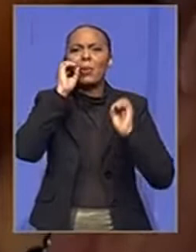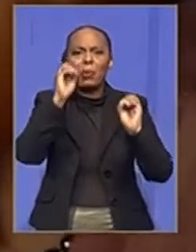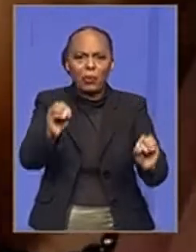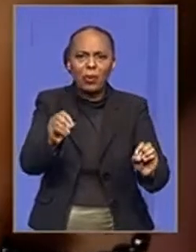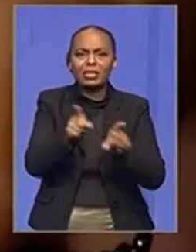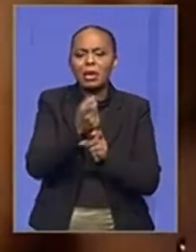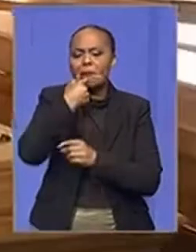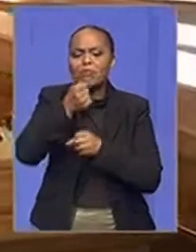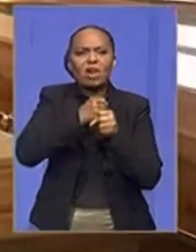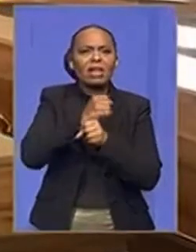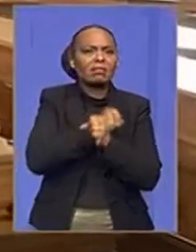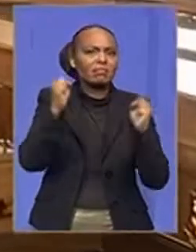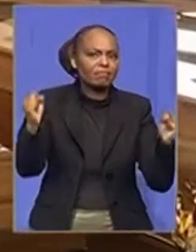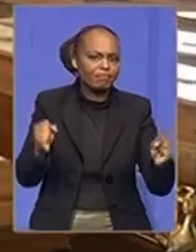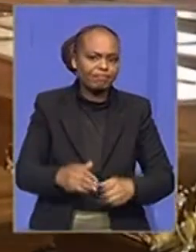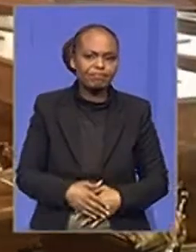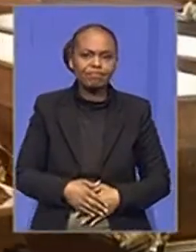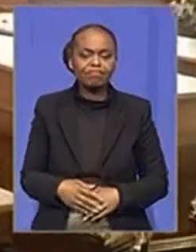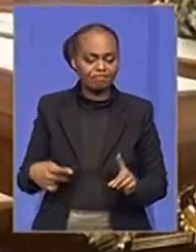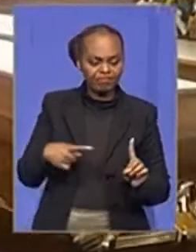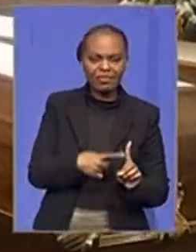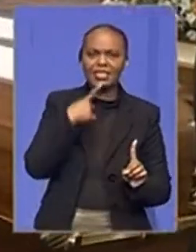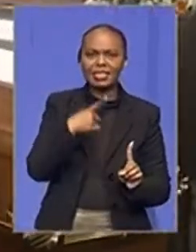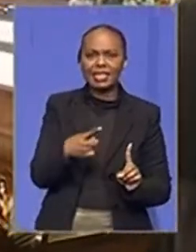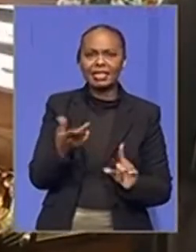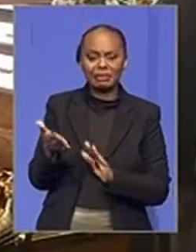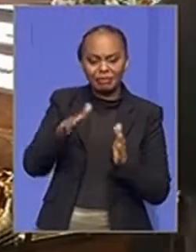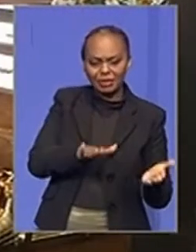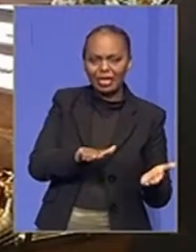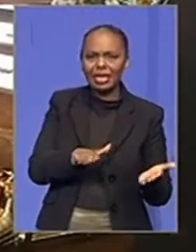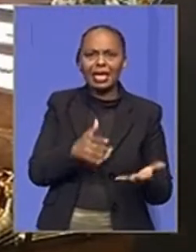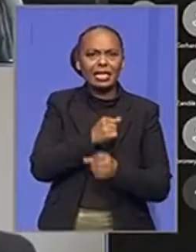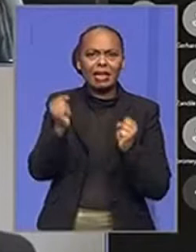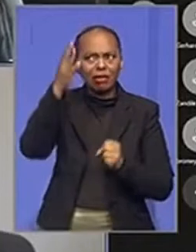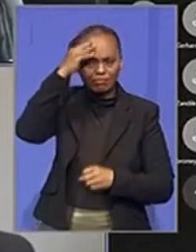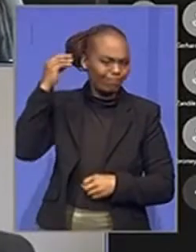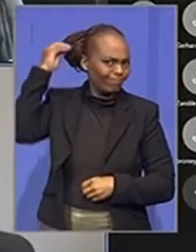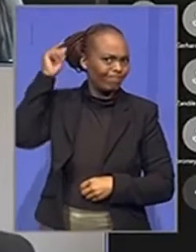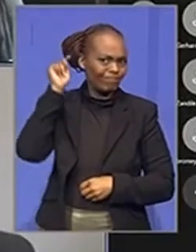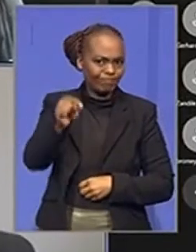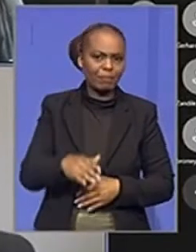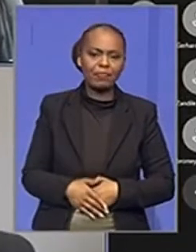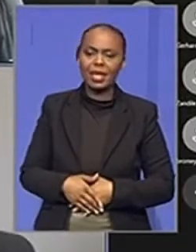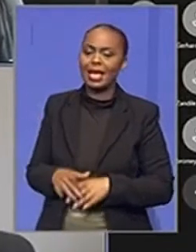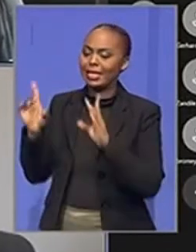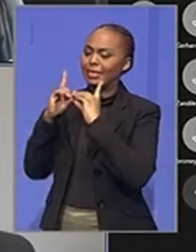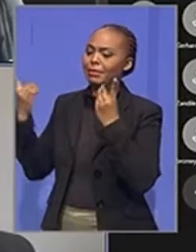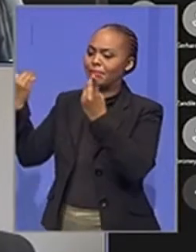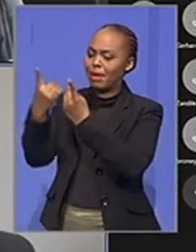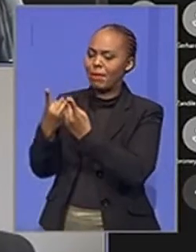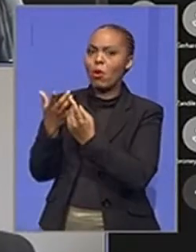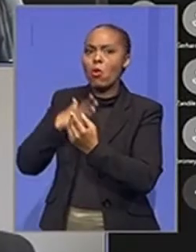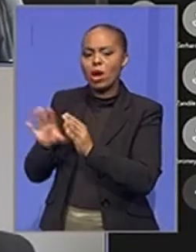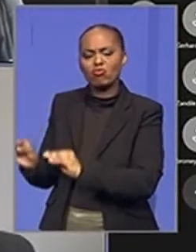Chambers o re temošo ga senke ya tšeelwa tlhogong. What was the reason that the department wanted to move these patients